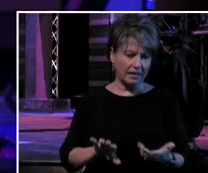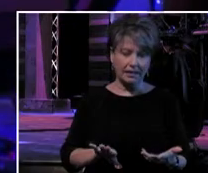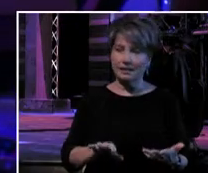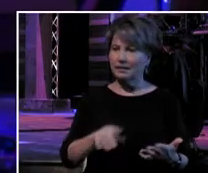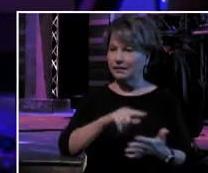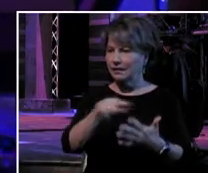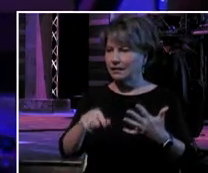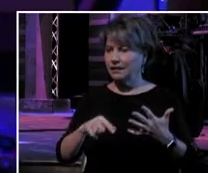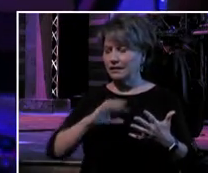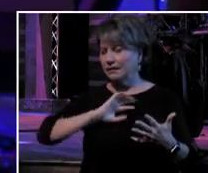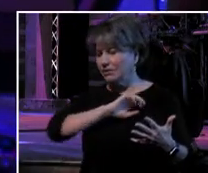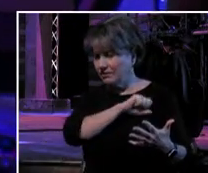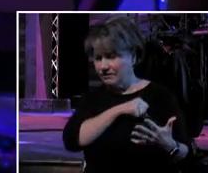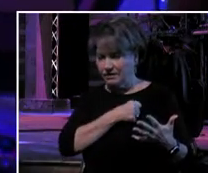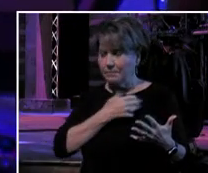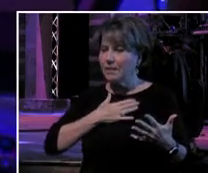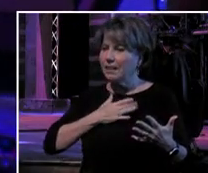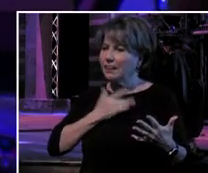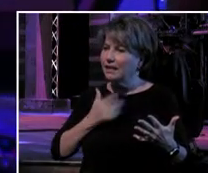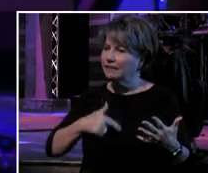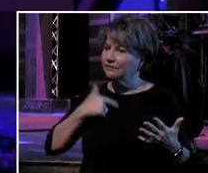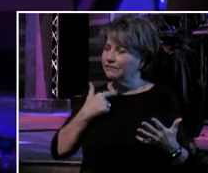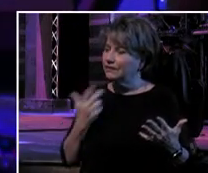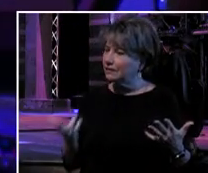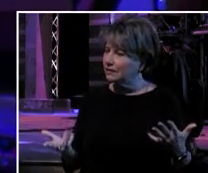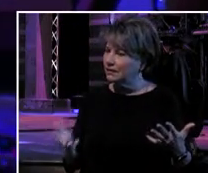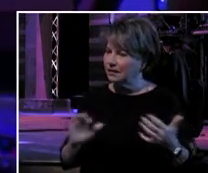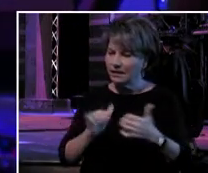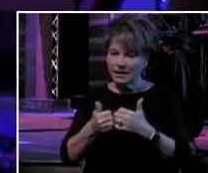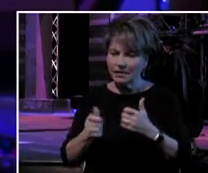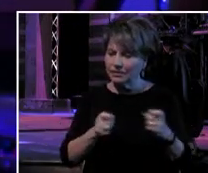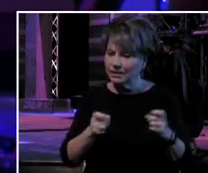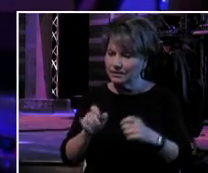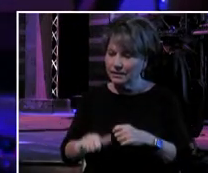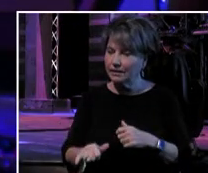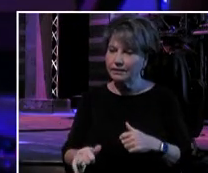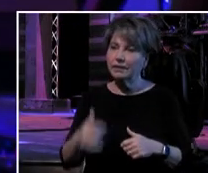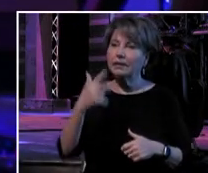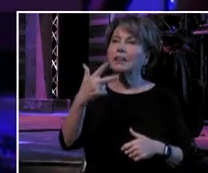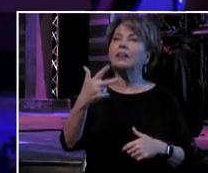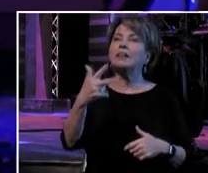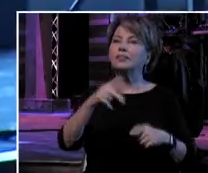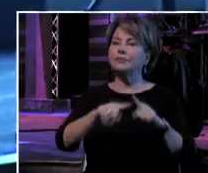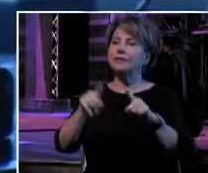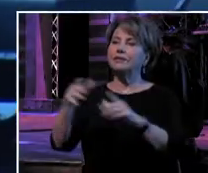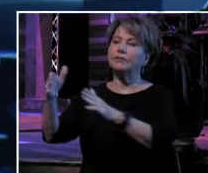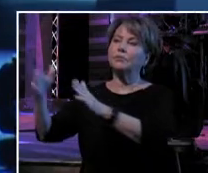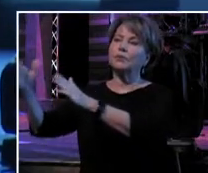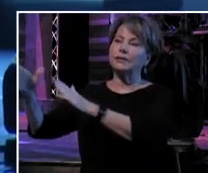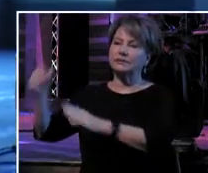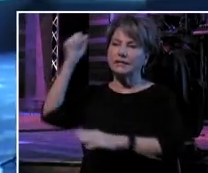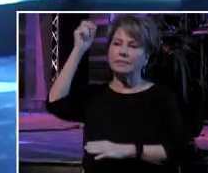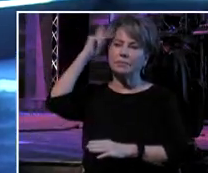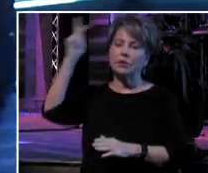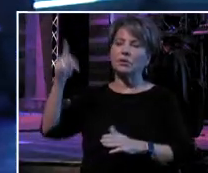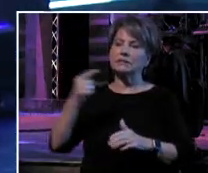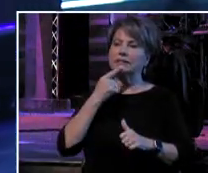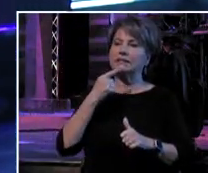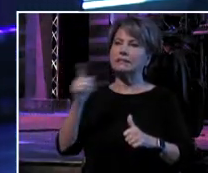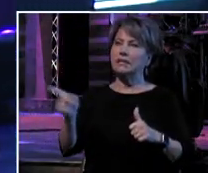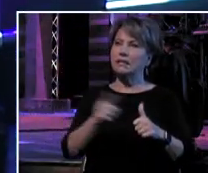and despair in my life? See, here's the three major ways that Paul's going to confront here. The first one is it's a